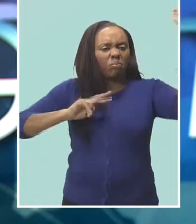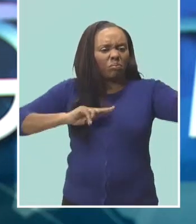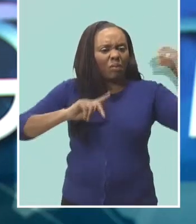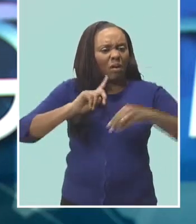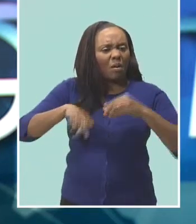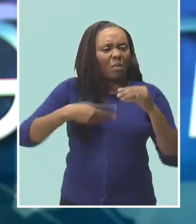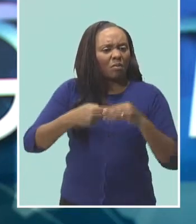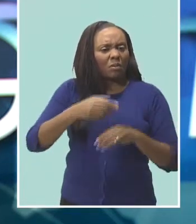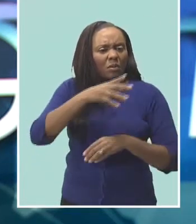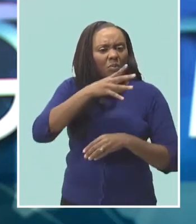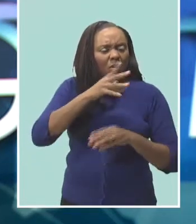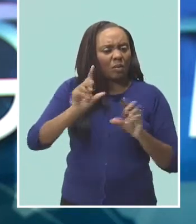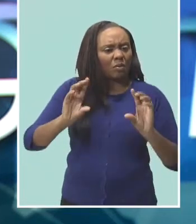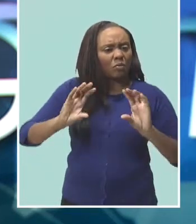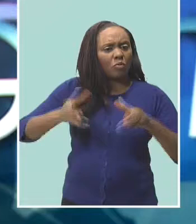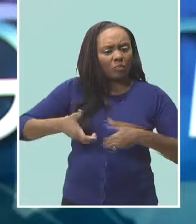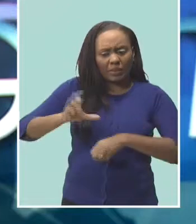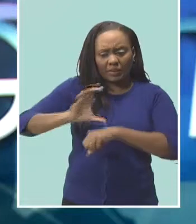Mothers Union.